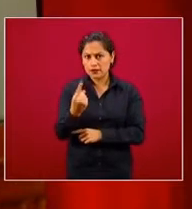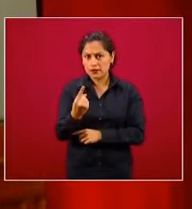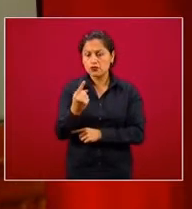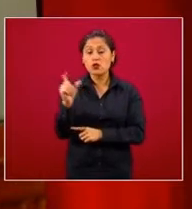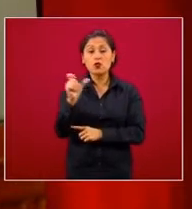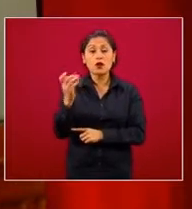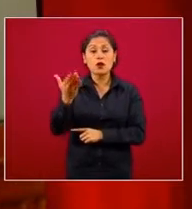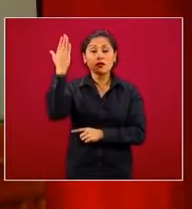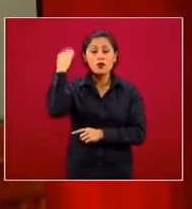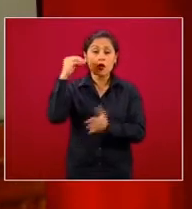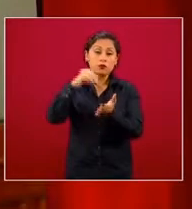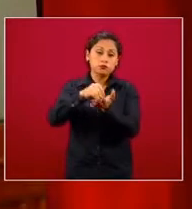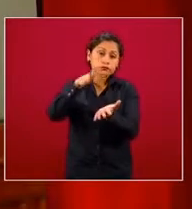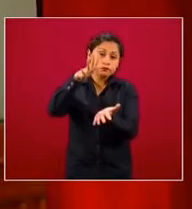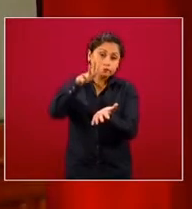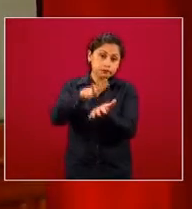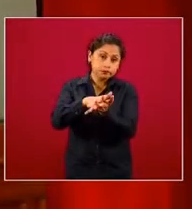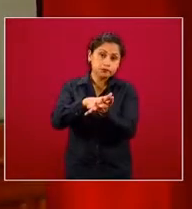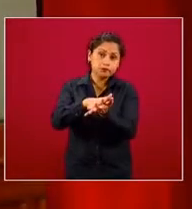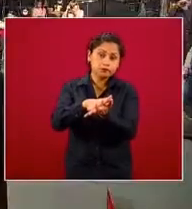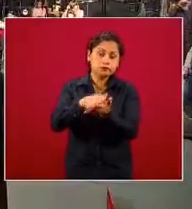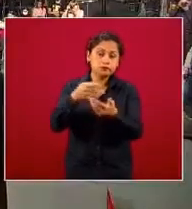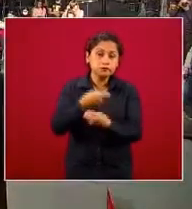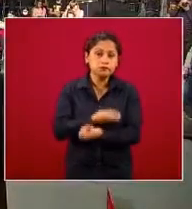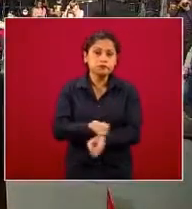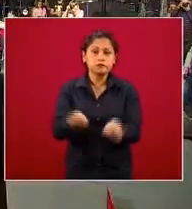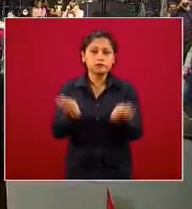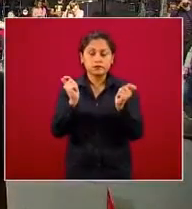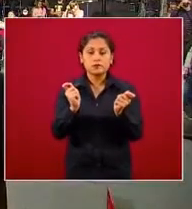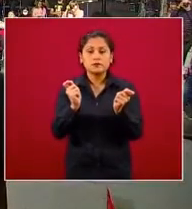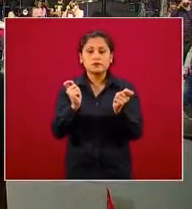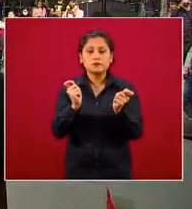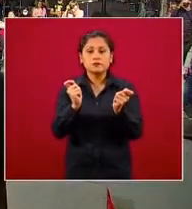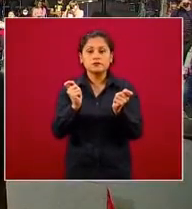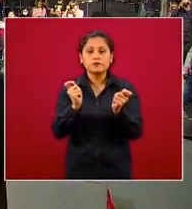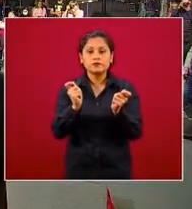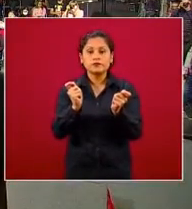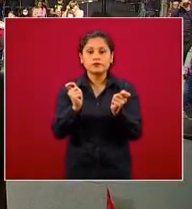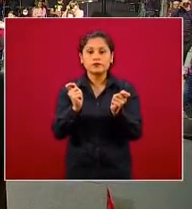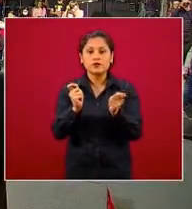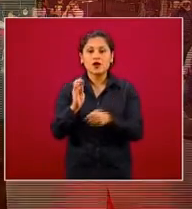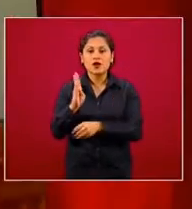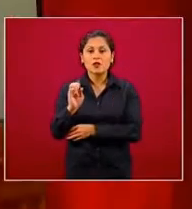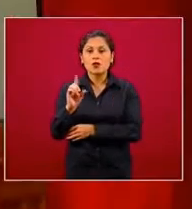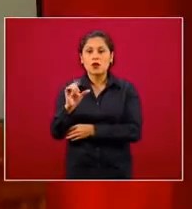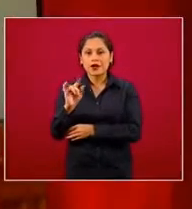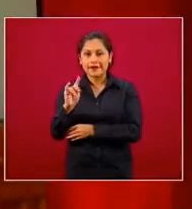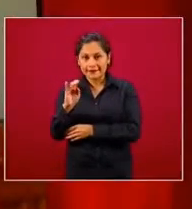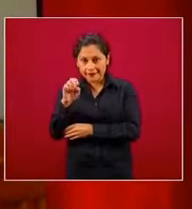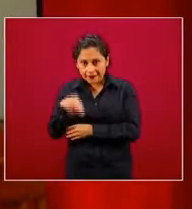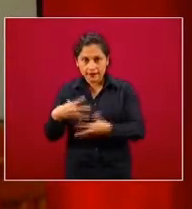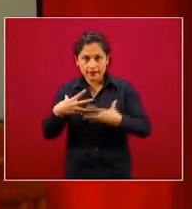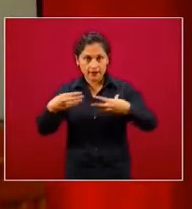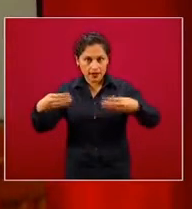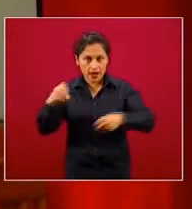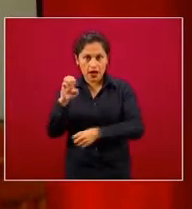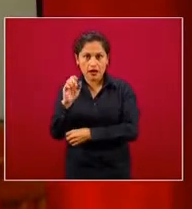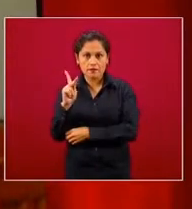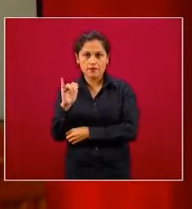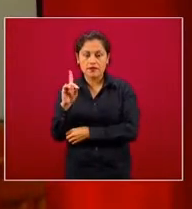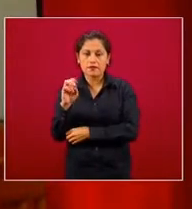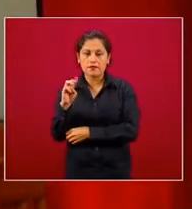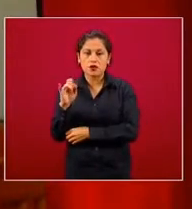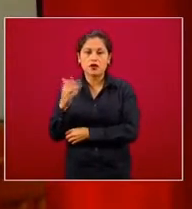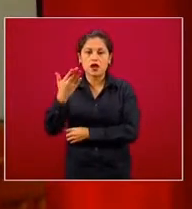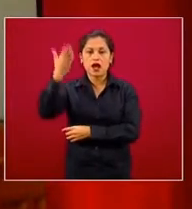1891. It's a newsletter called the Epidemiological Newsletter, and it had a much longer